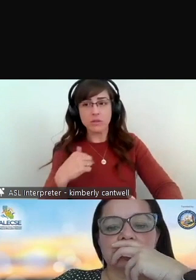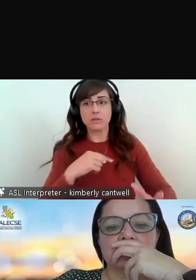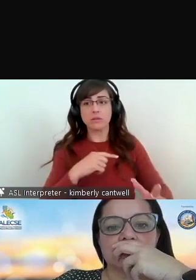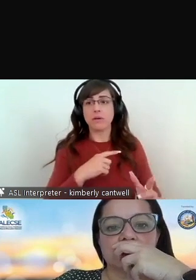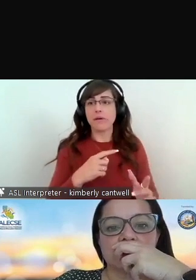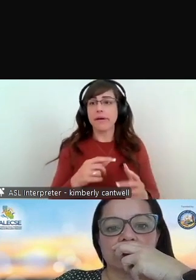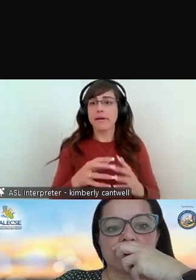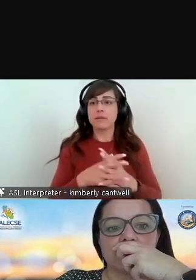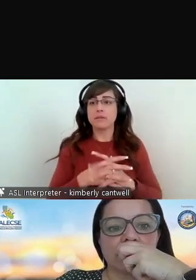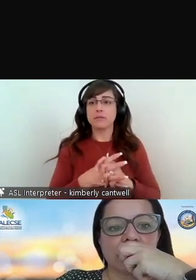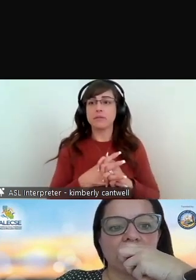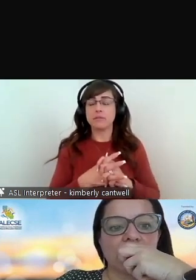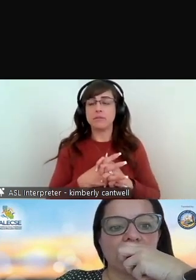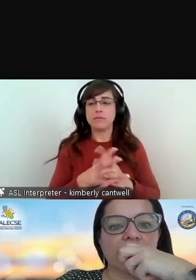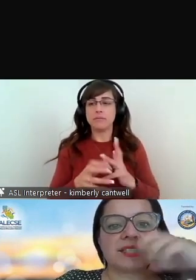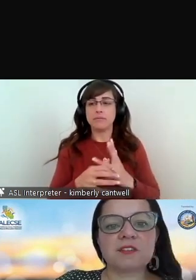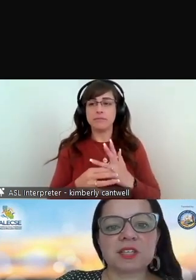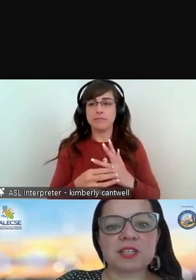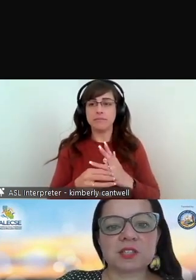Mind Institute.